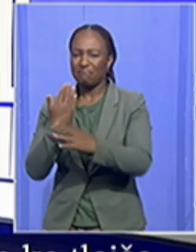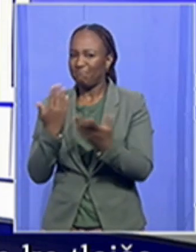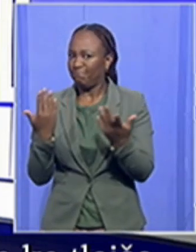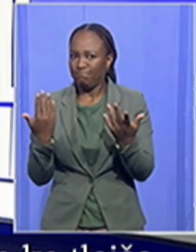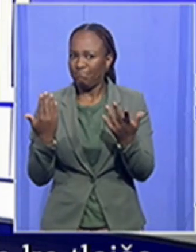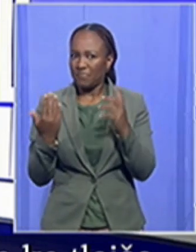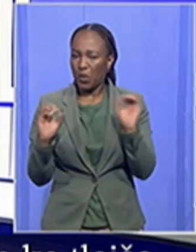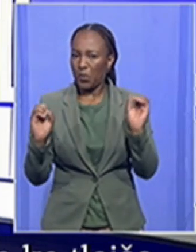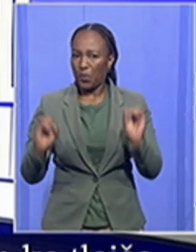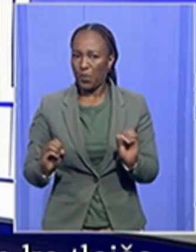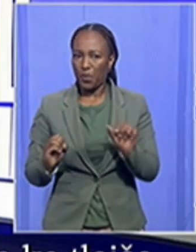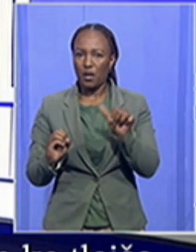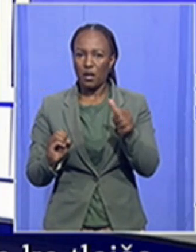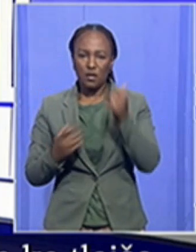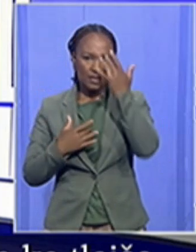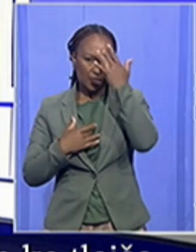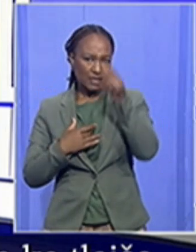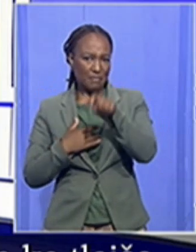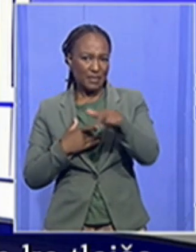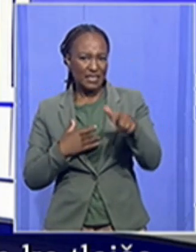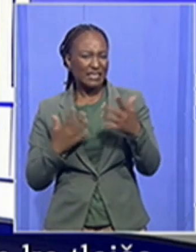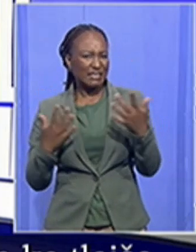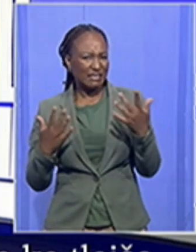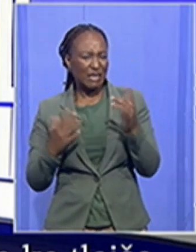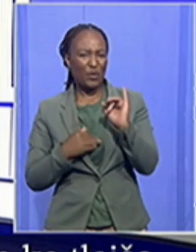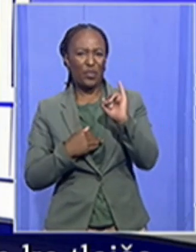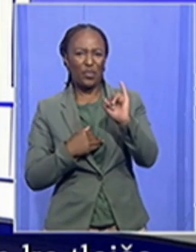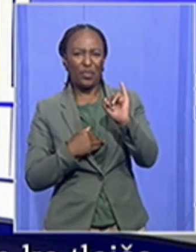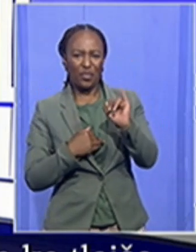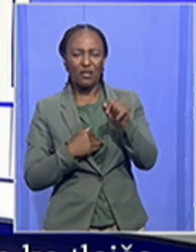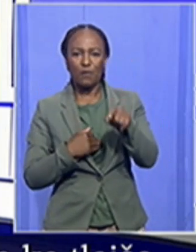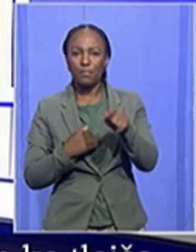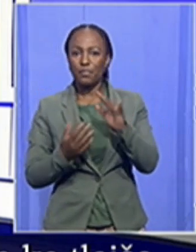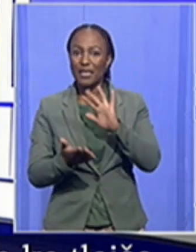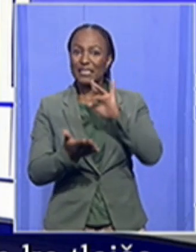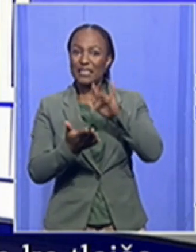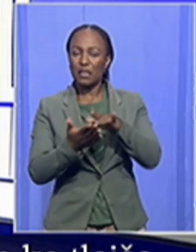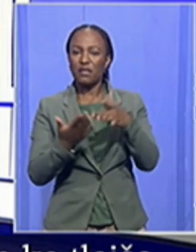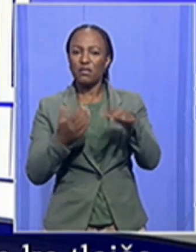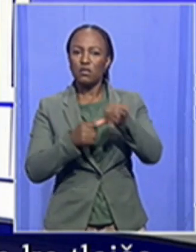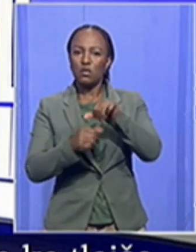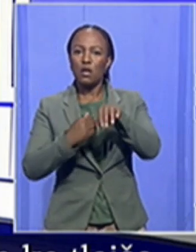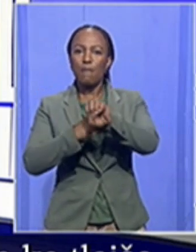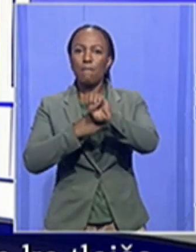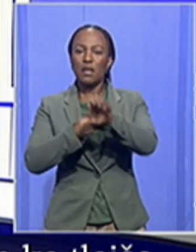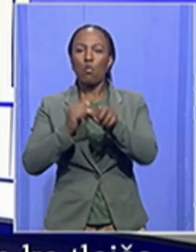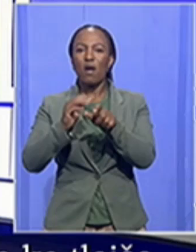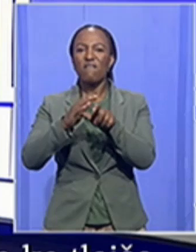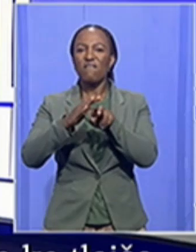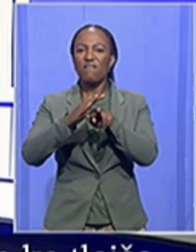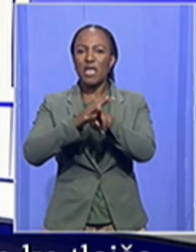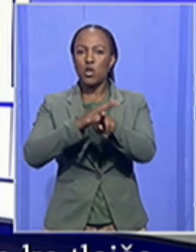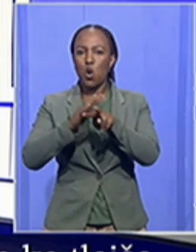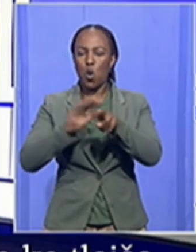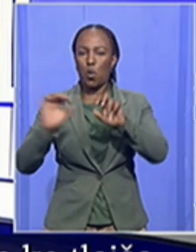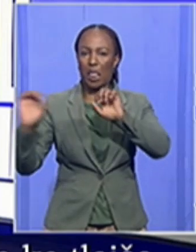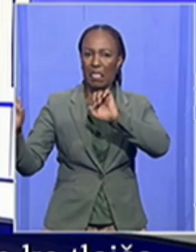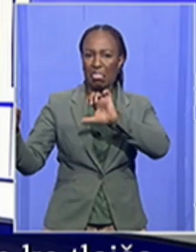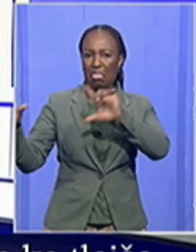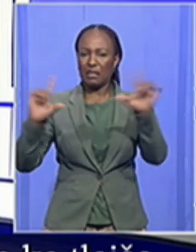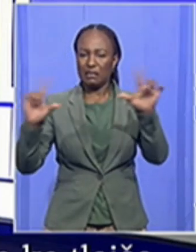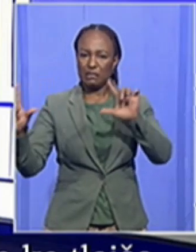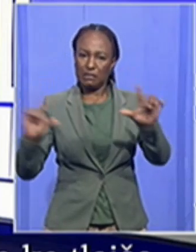begwa ba na le dintho tša go šiša tšeo di sa ukiwego. Sentara ye e bile ditabeng morago ga dikgatišo tša video tšeo di phatlaleditšego go marangrang